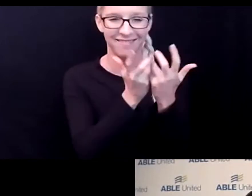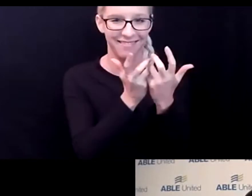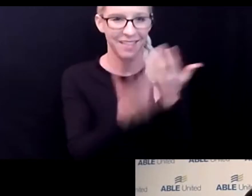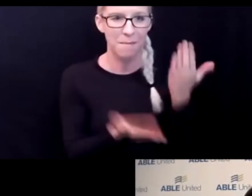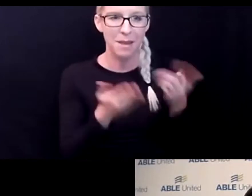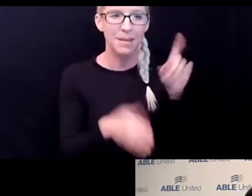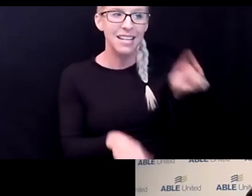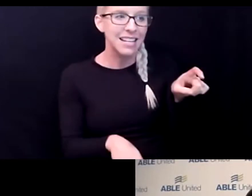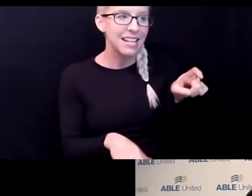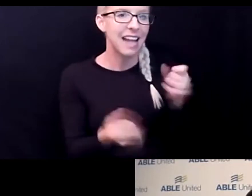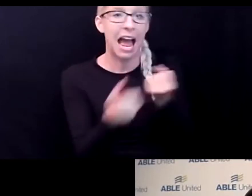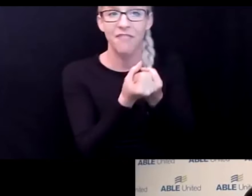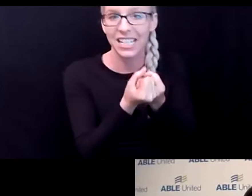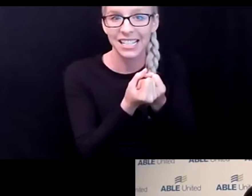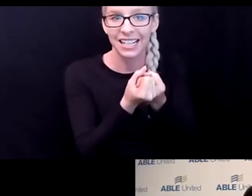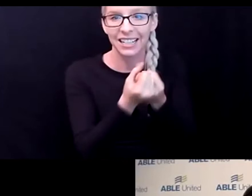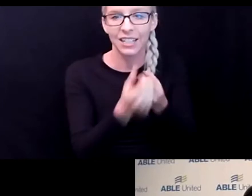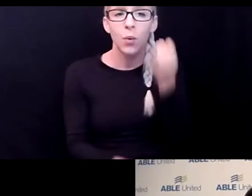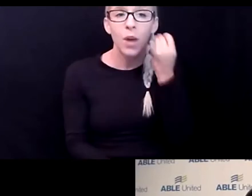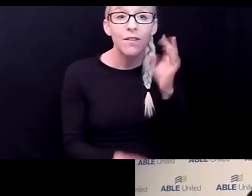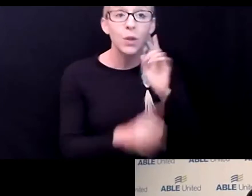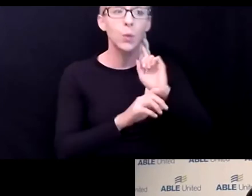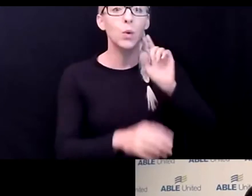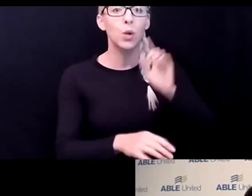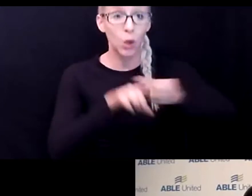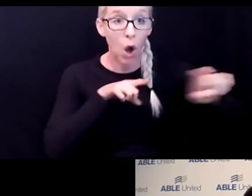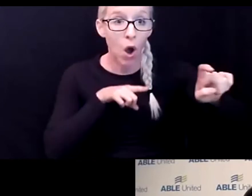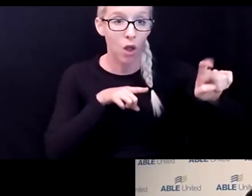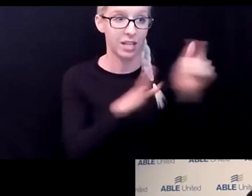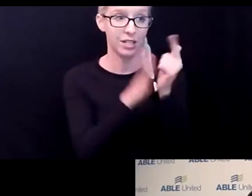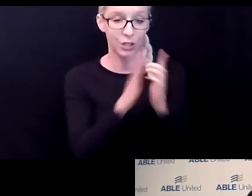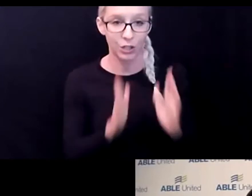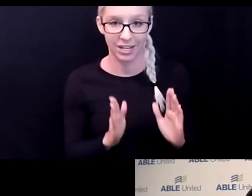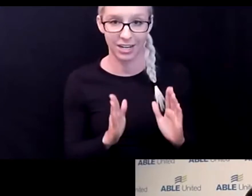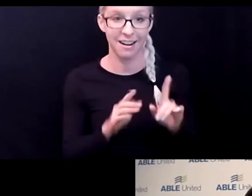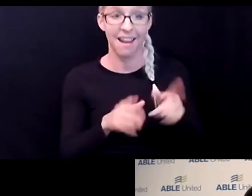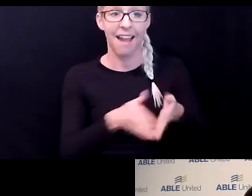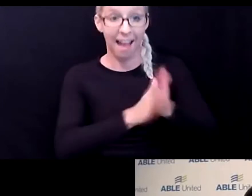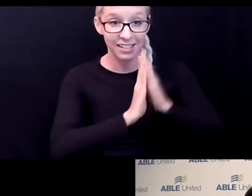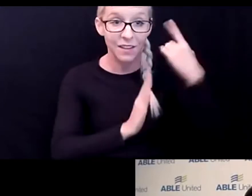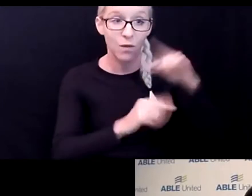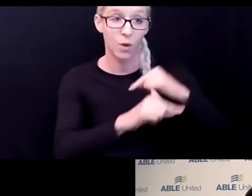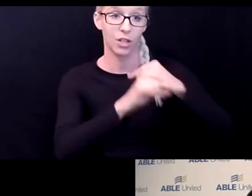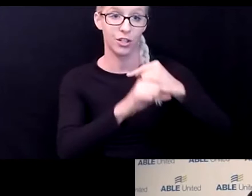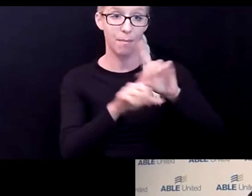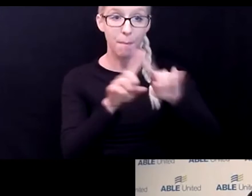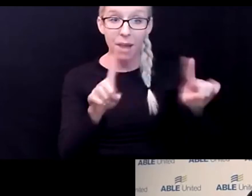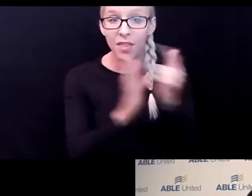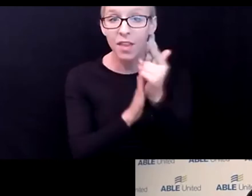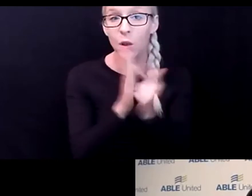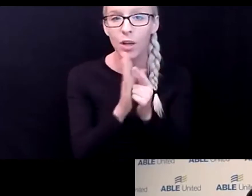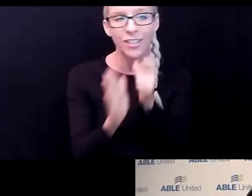call an attorney asking for a guardianship, and that attorney doesn't really specialize in this area, or they're not sensitive to the needs of